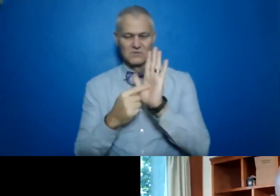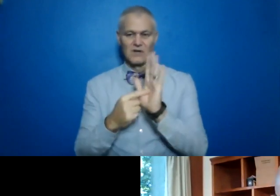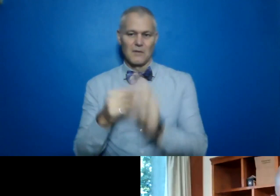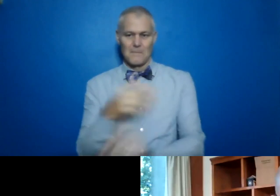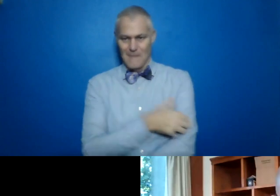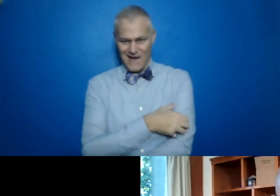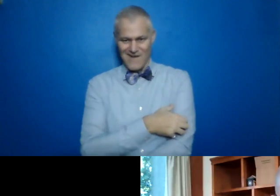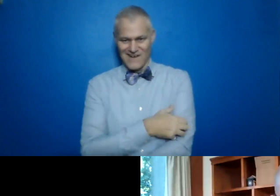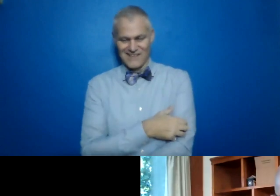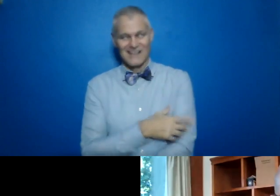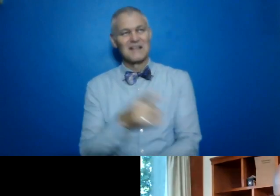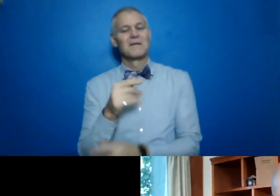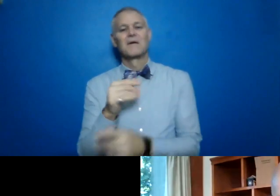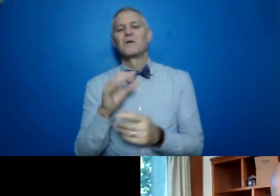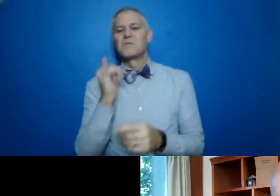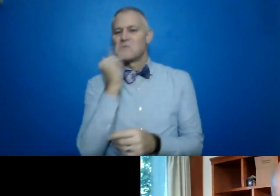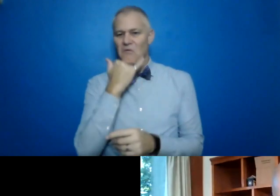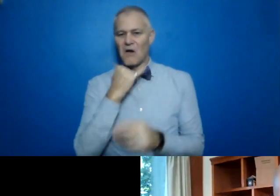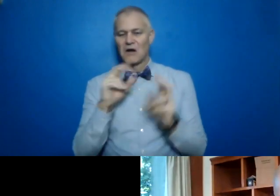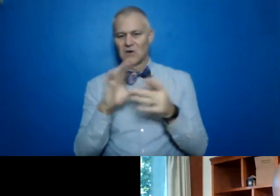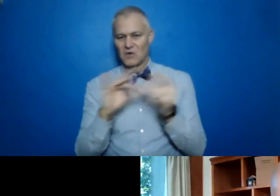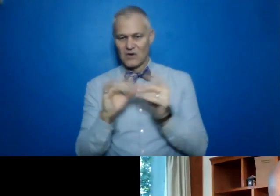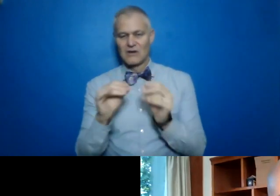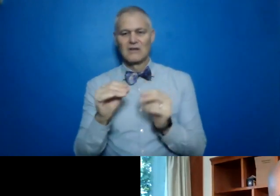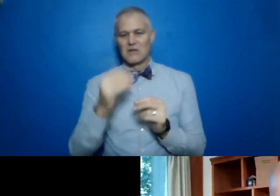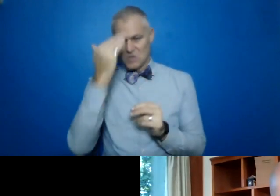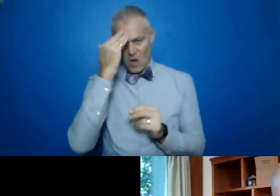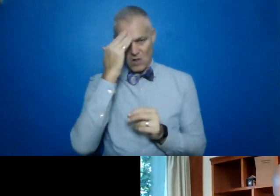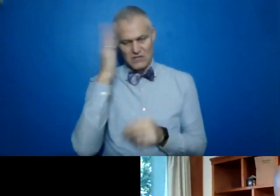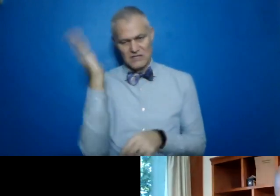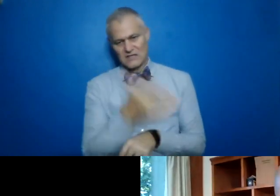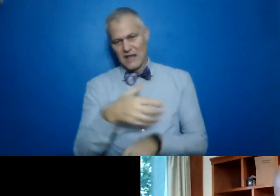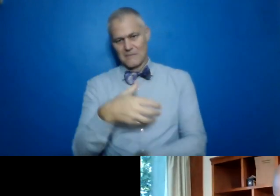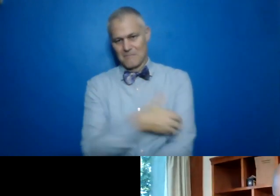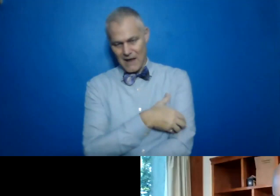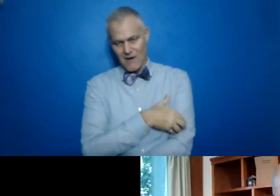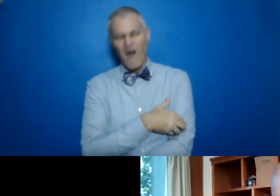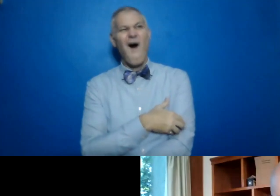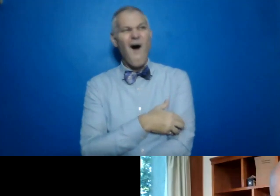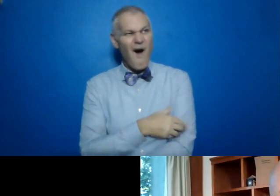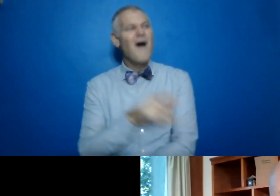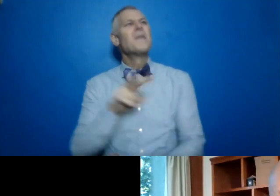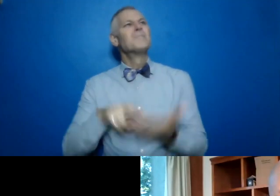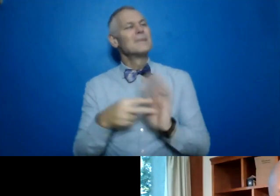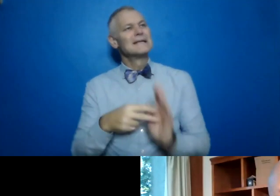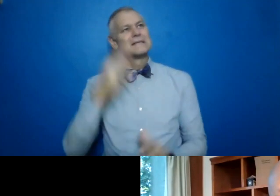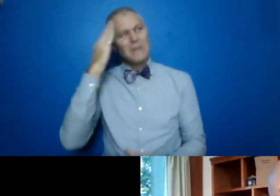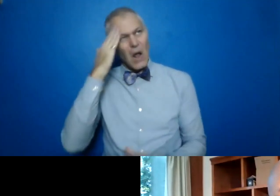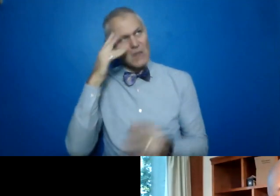misquote him all the time because he writes knowledge / power. They think that what he's saying is knowledge is